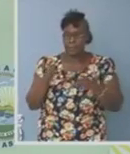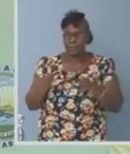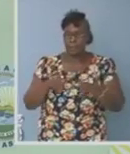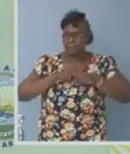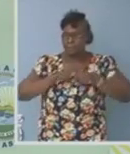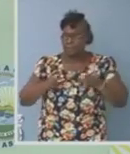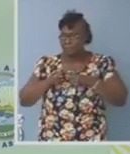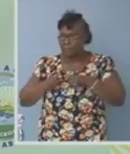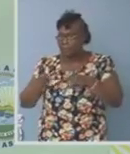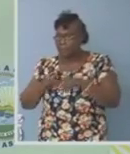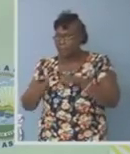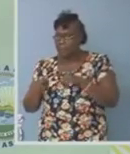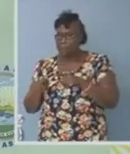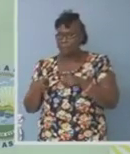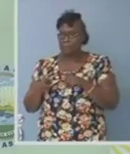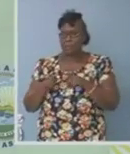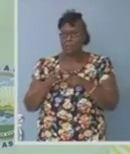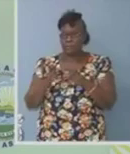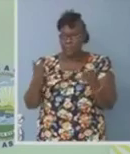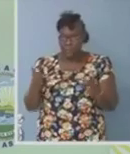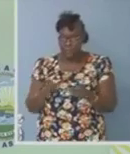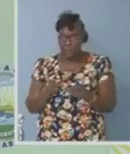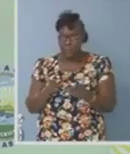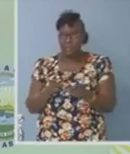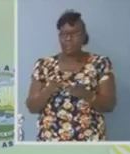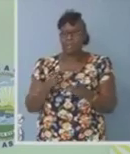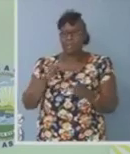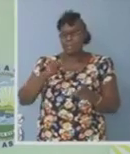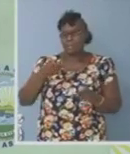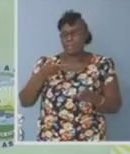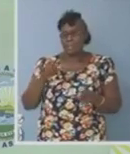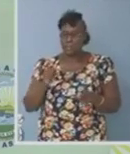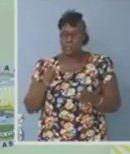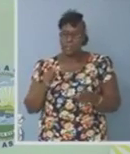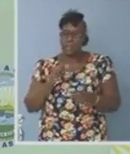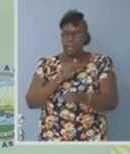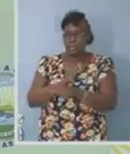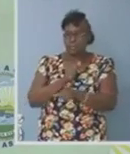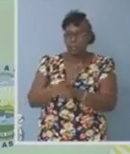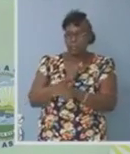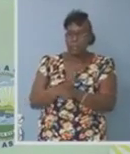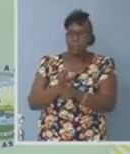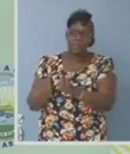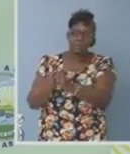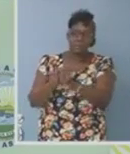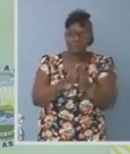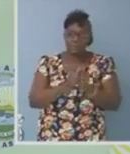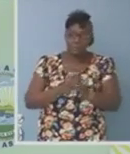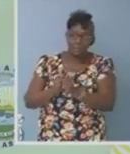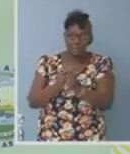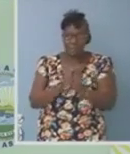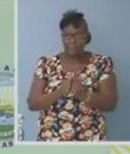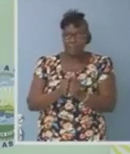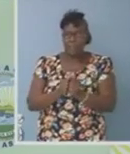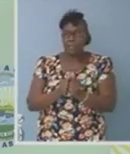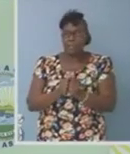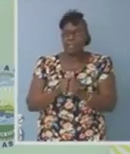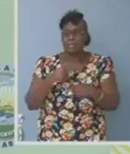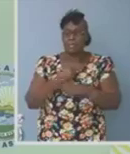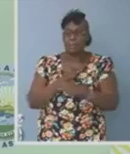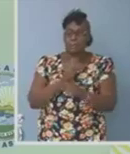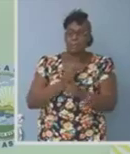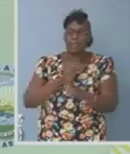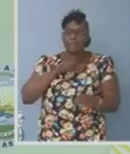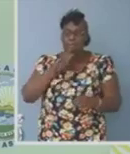of the Tobago House of Assembly. The team has been working assiduously with the aim of ensuring that